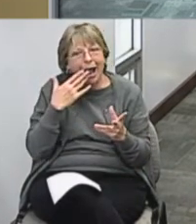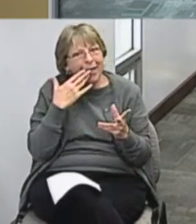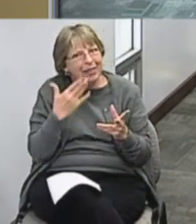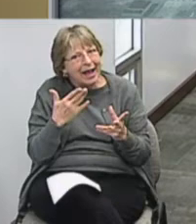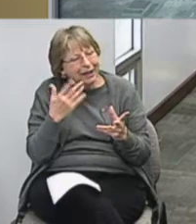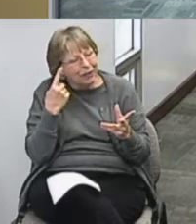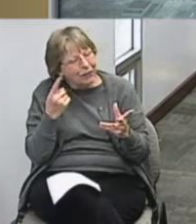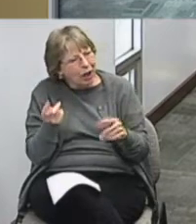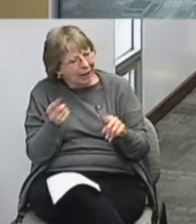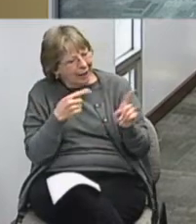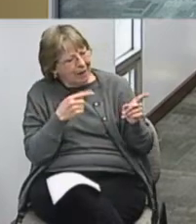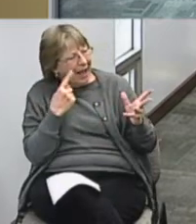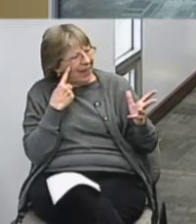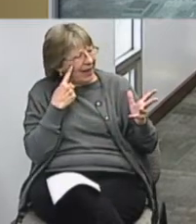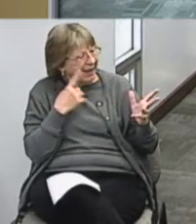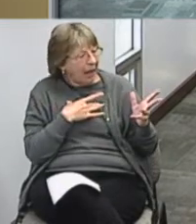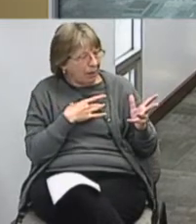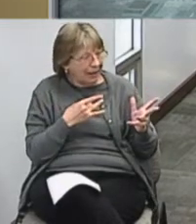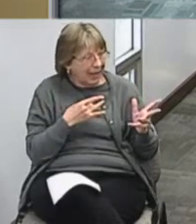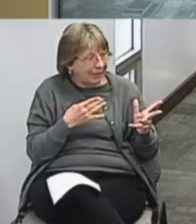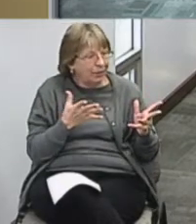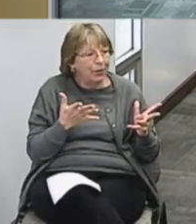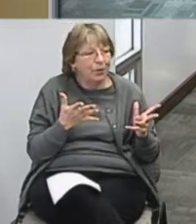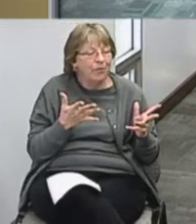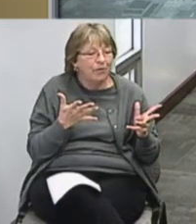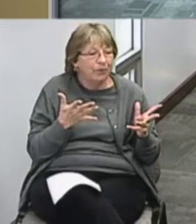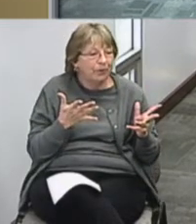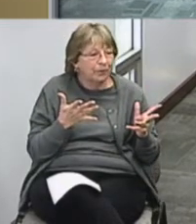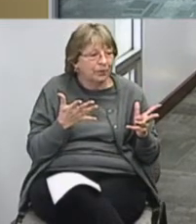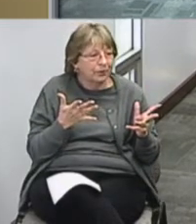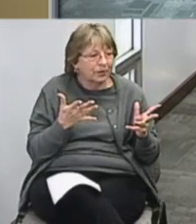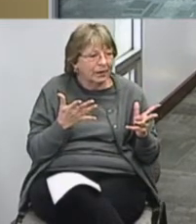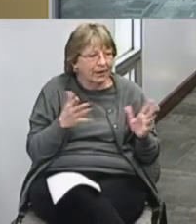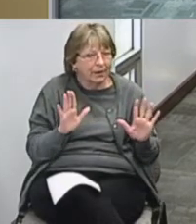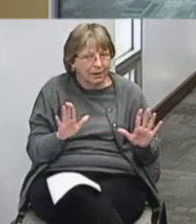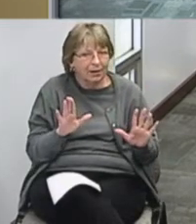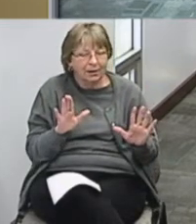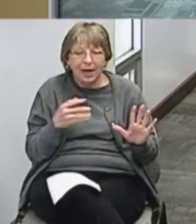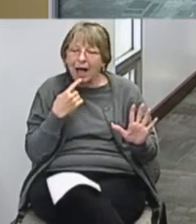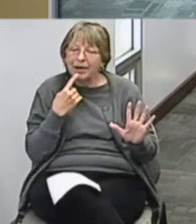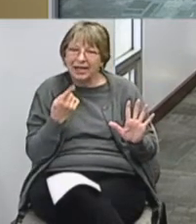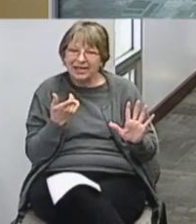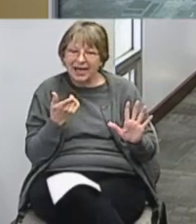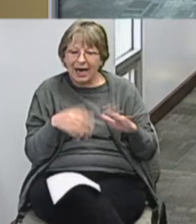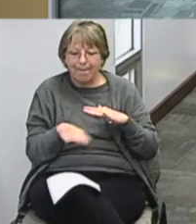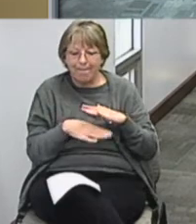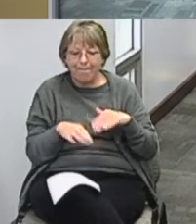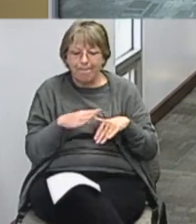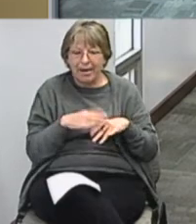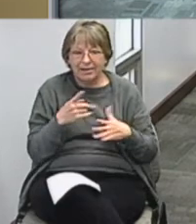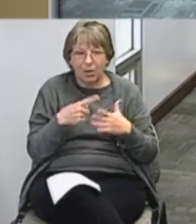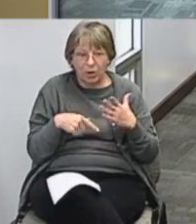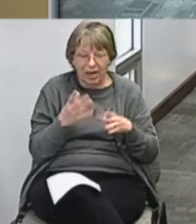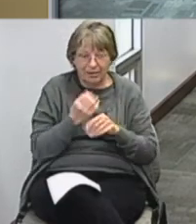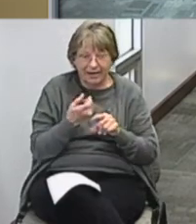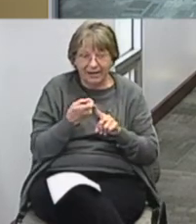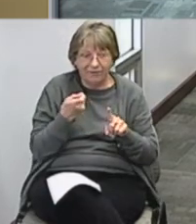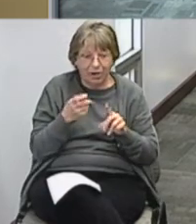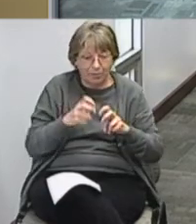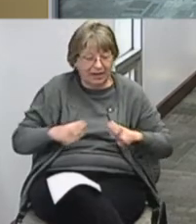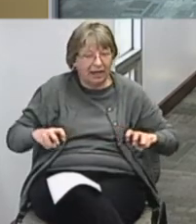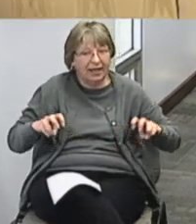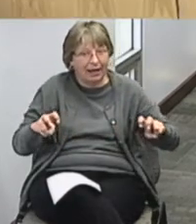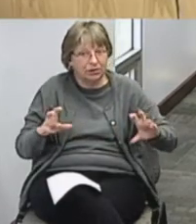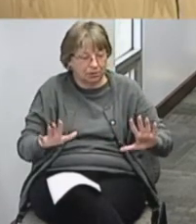out. I think I would like to, I'll put out that it appears, based on what I'm getting from the rest of the council here,